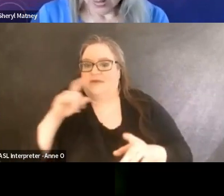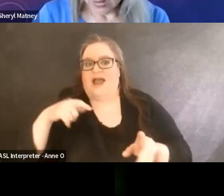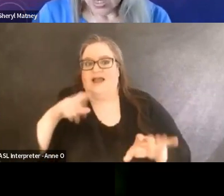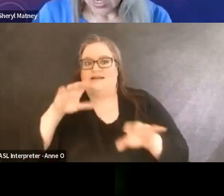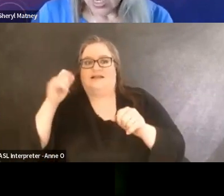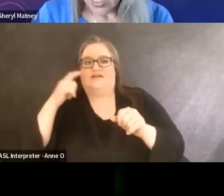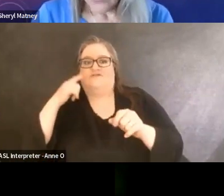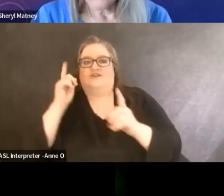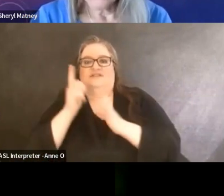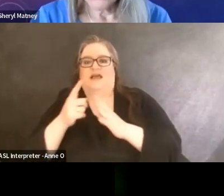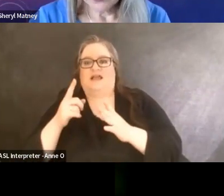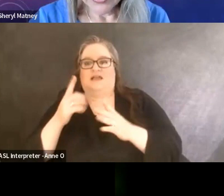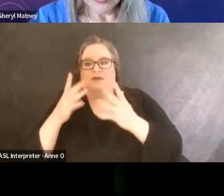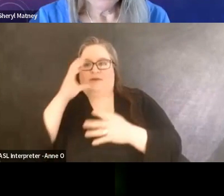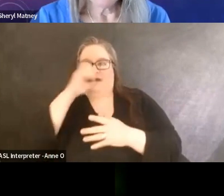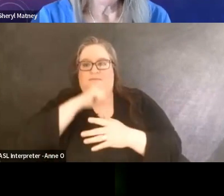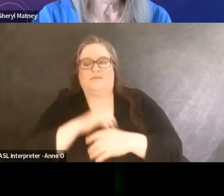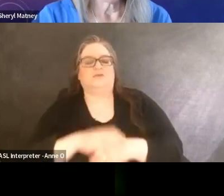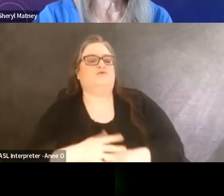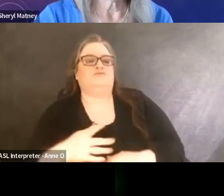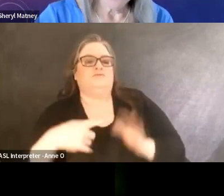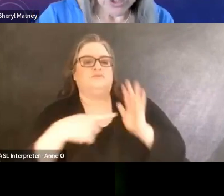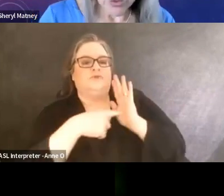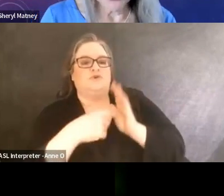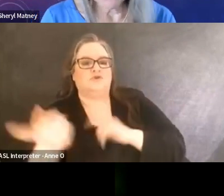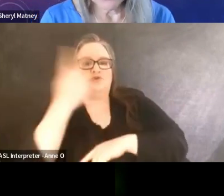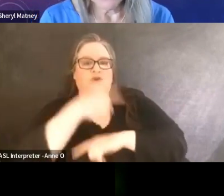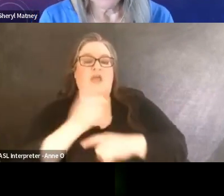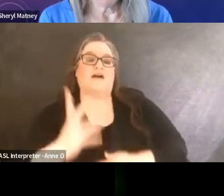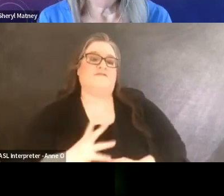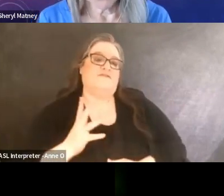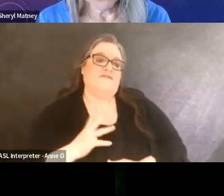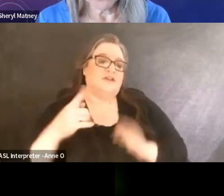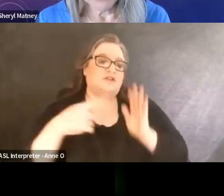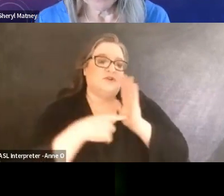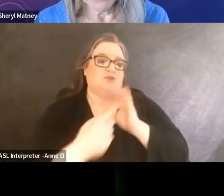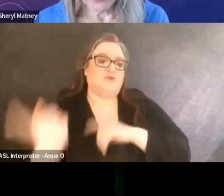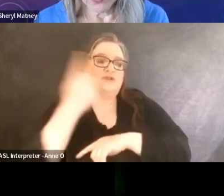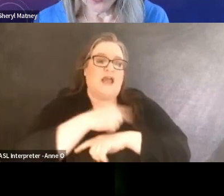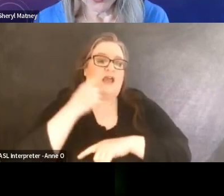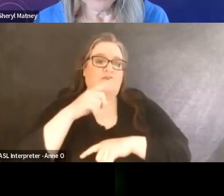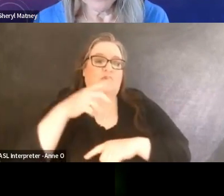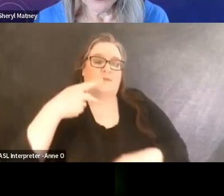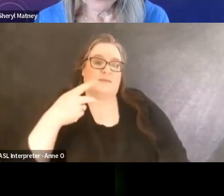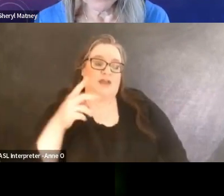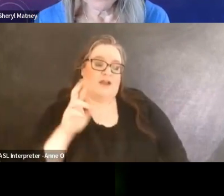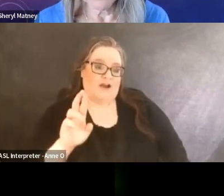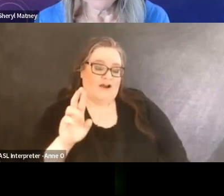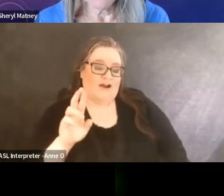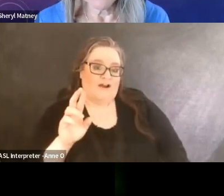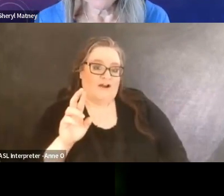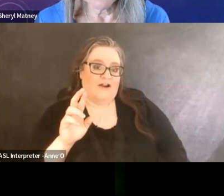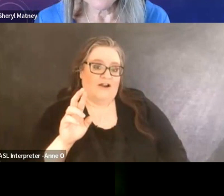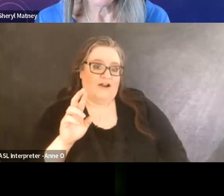for a second. The due date, the official due date for the PPR